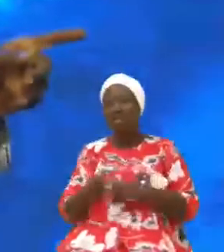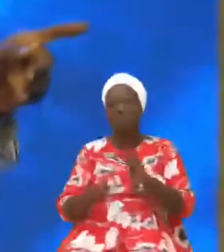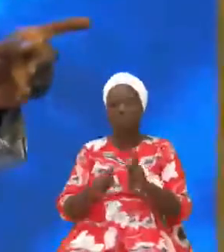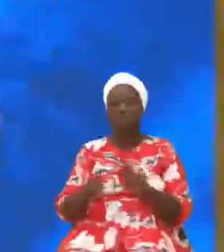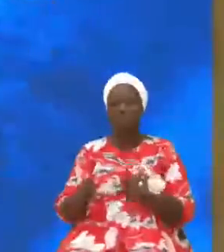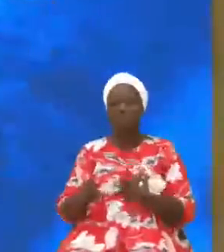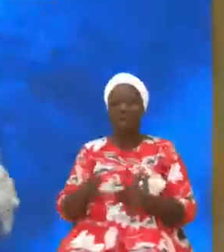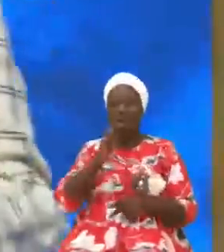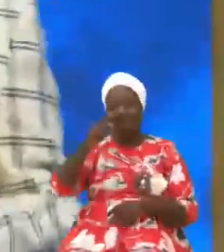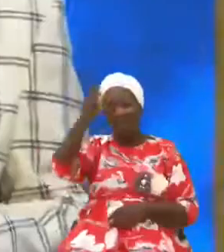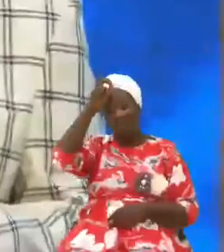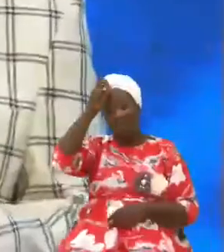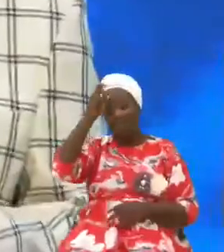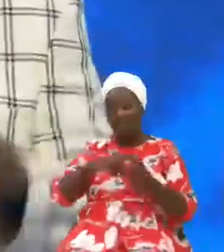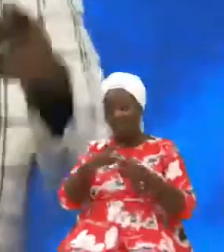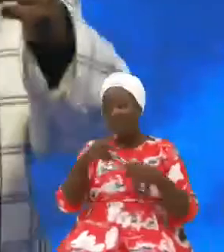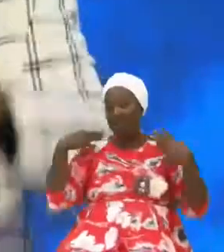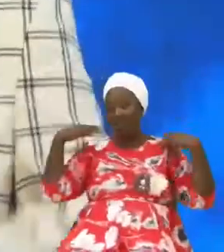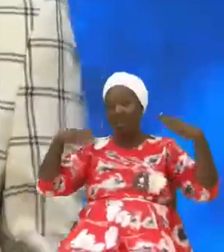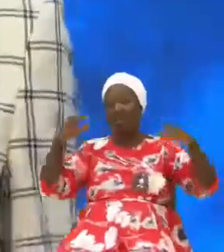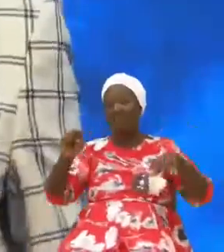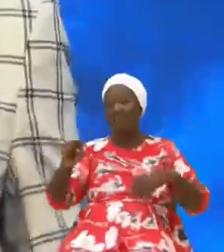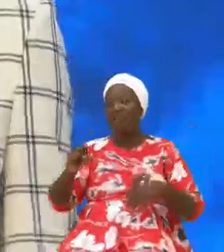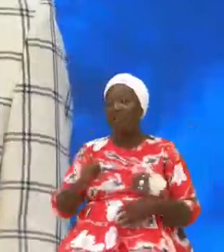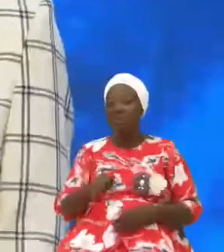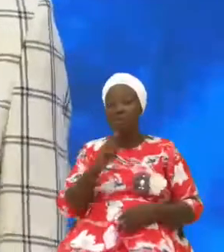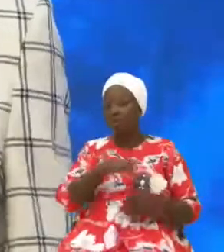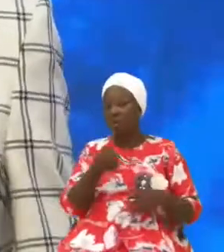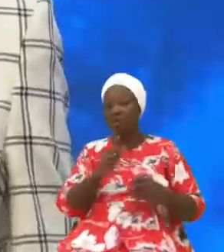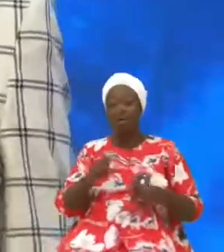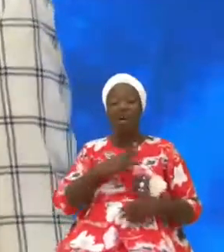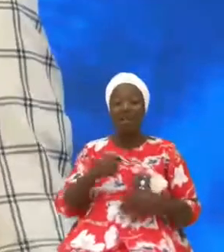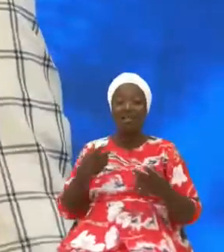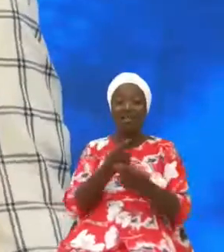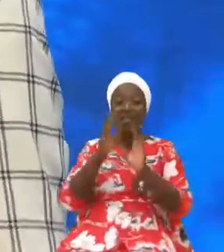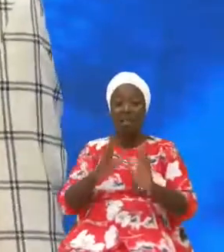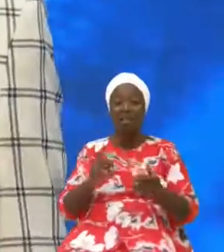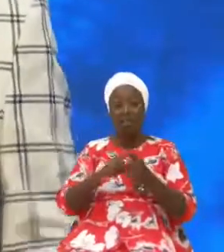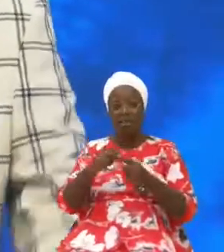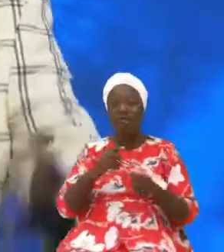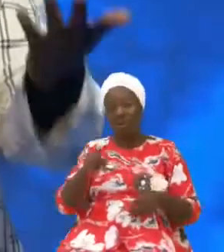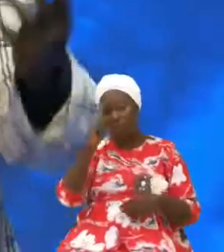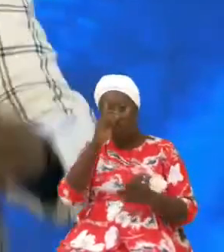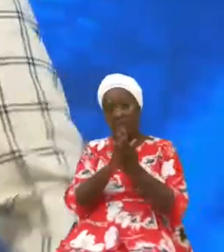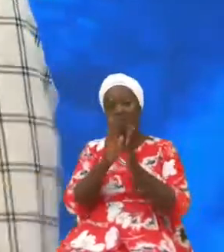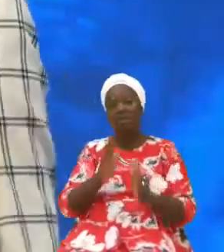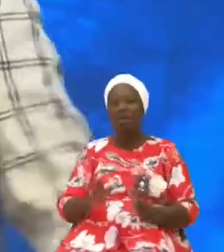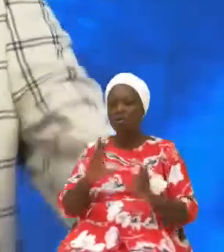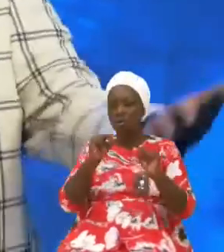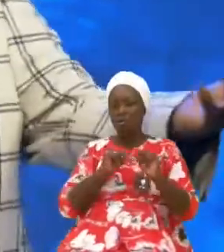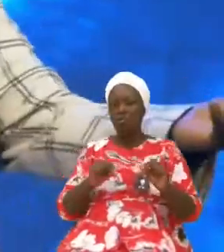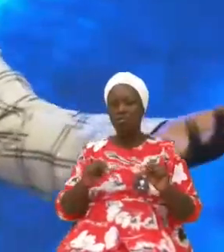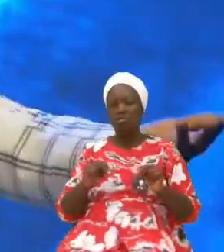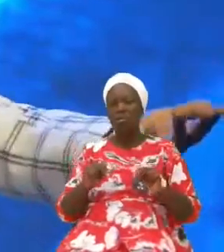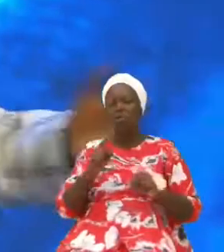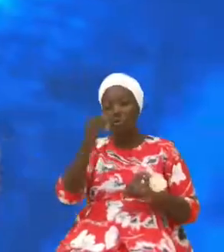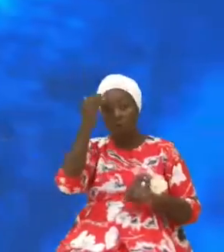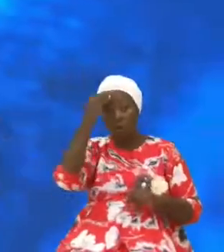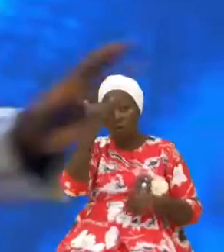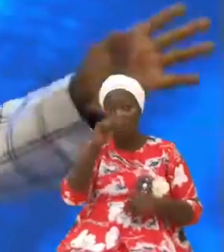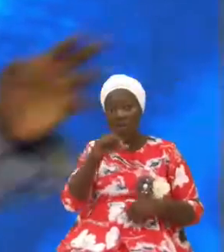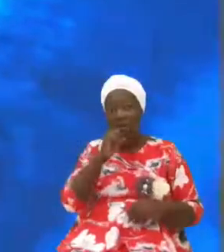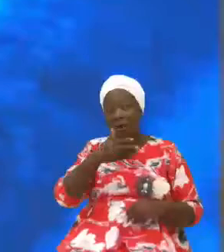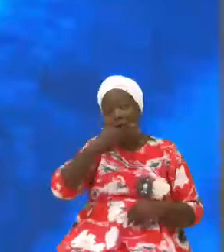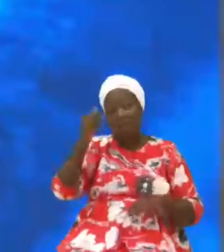one? Other people are devils and you are the angel. Other people are sinners and you are the saints. No, in